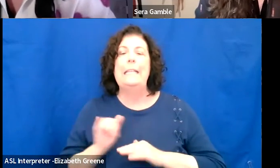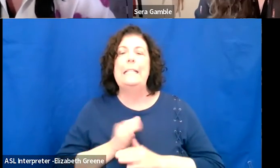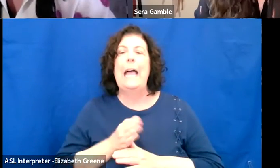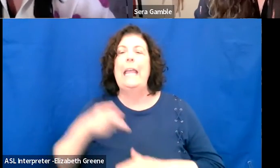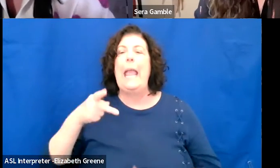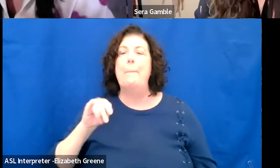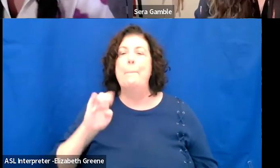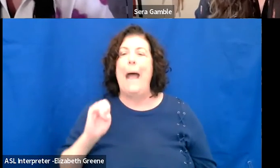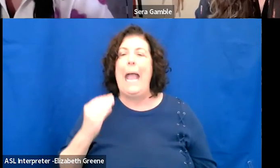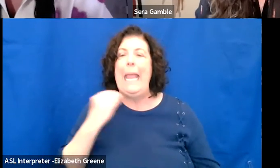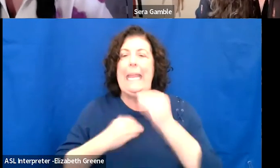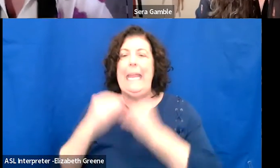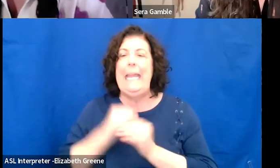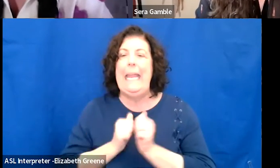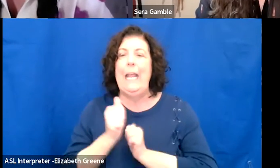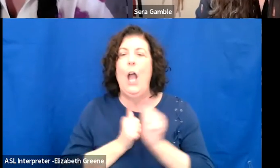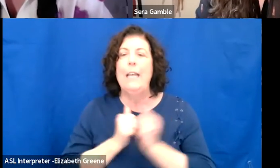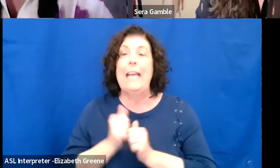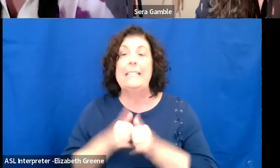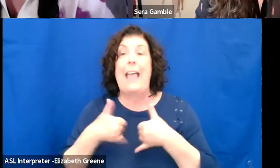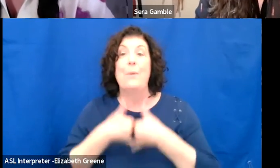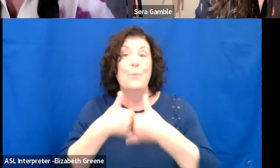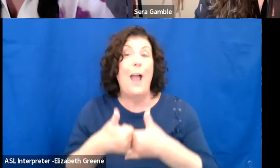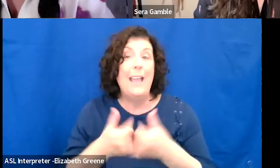pie. So good.